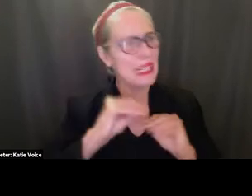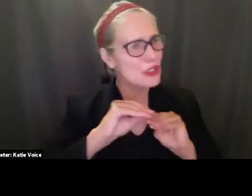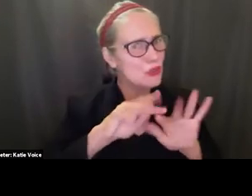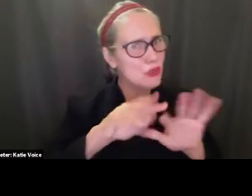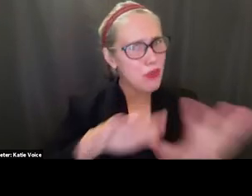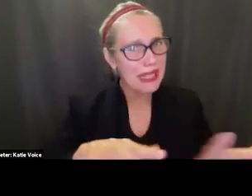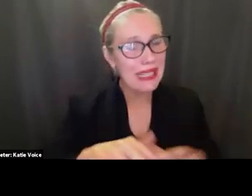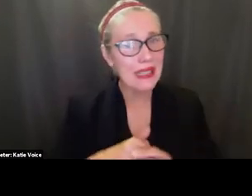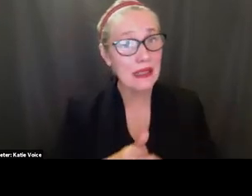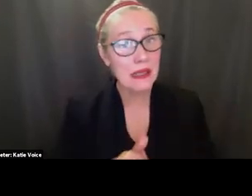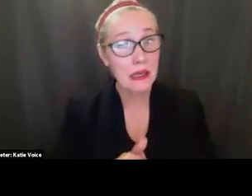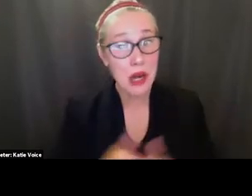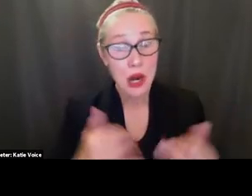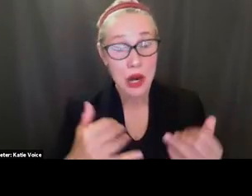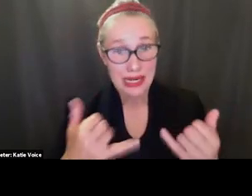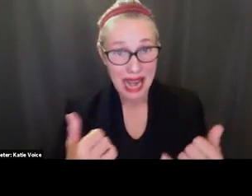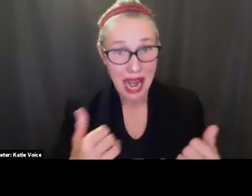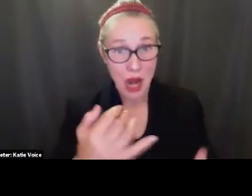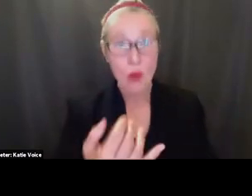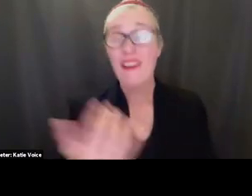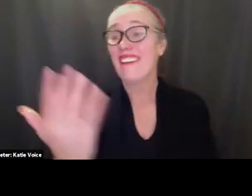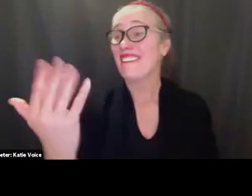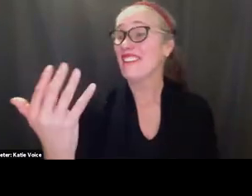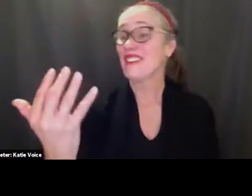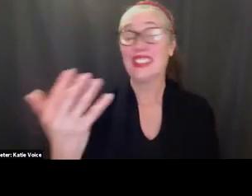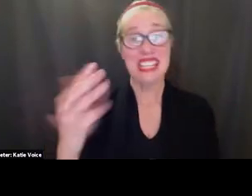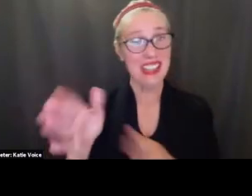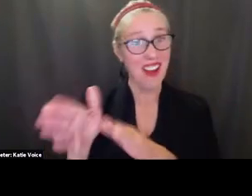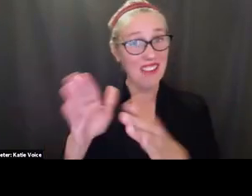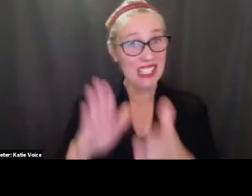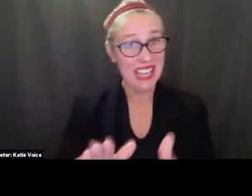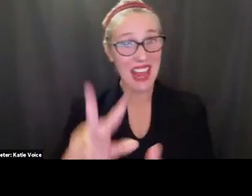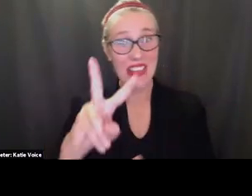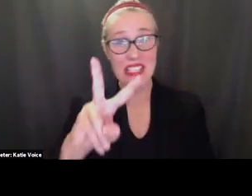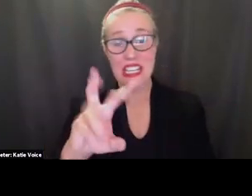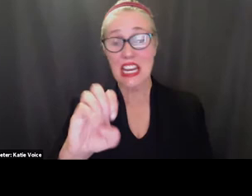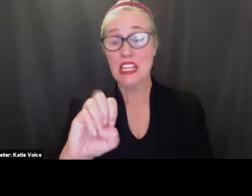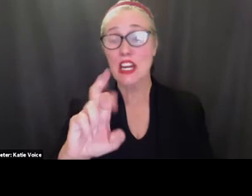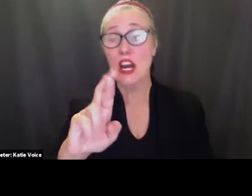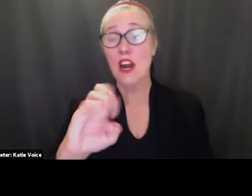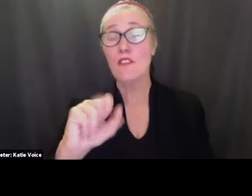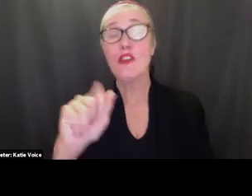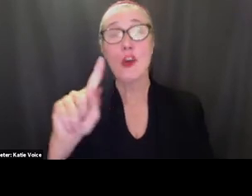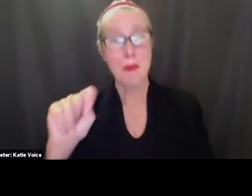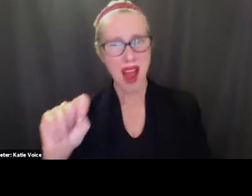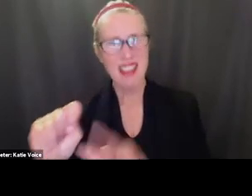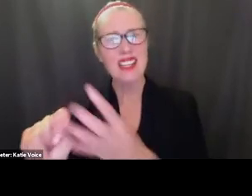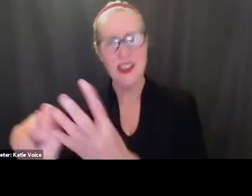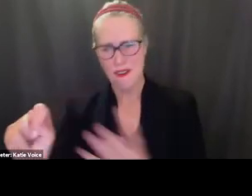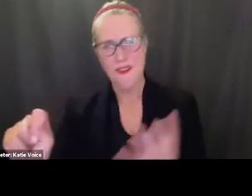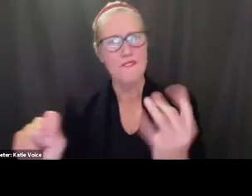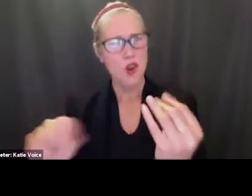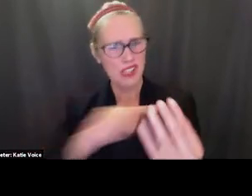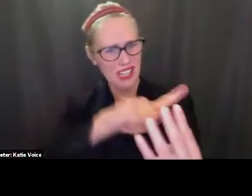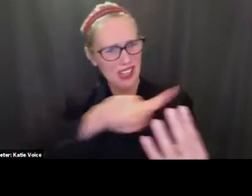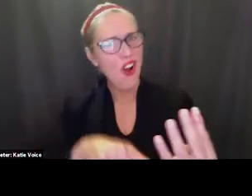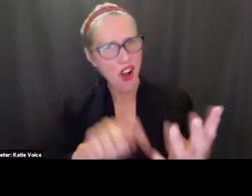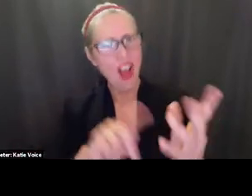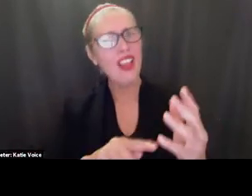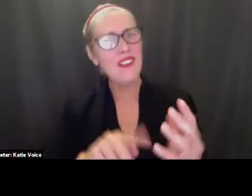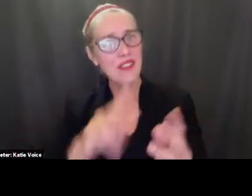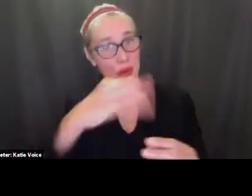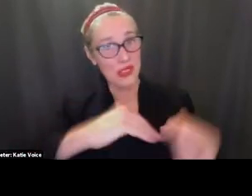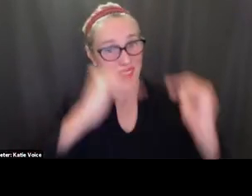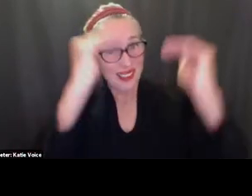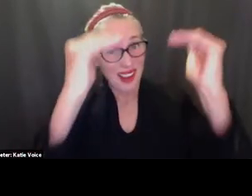now 14 out of 15 of the deaths in vermont over the last two weeks were all vaccinated adults so that that